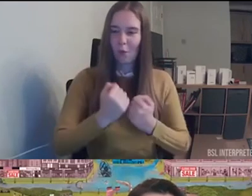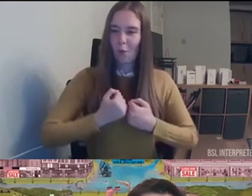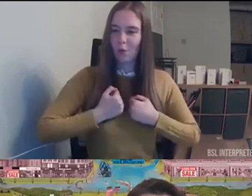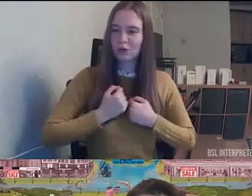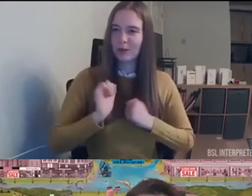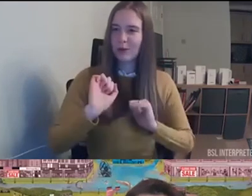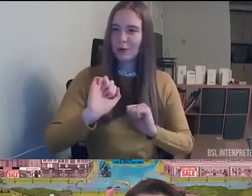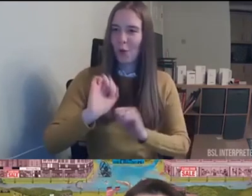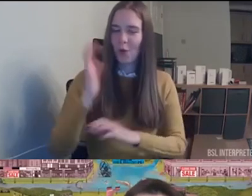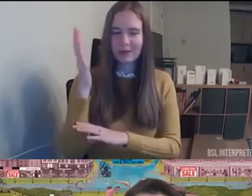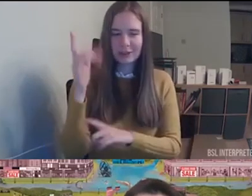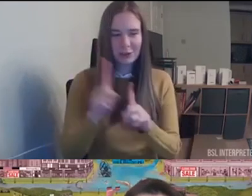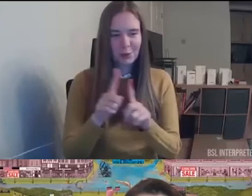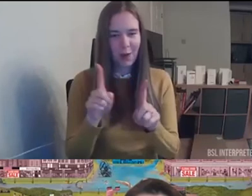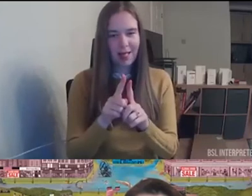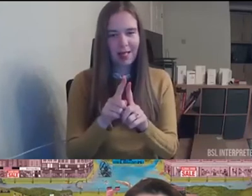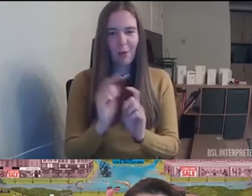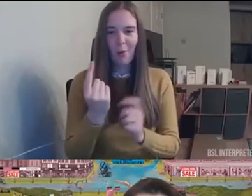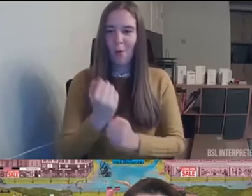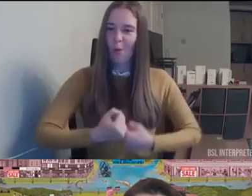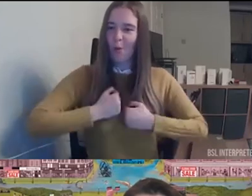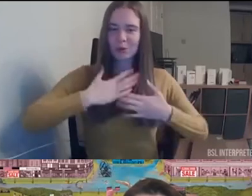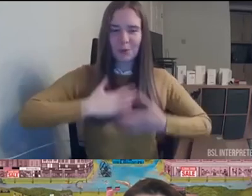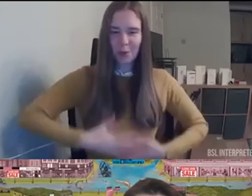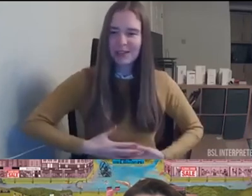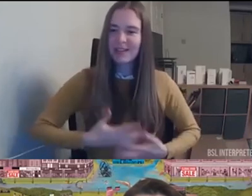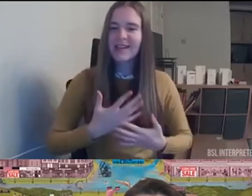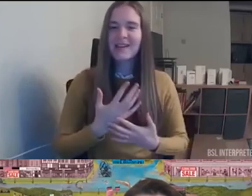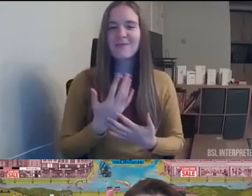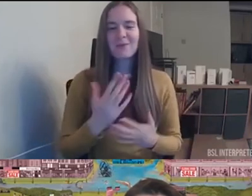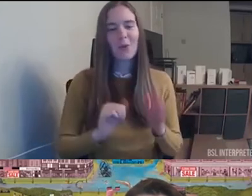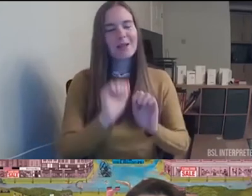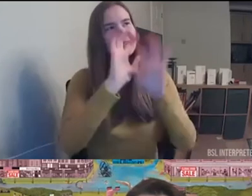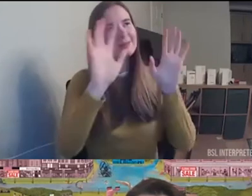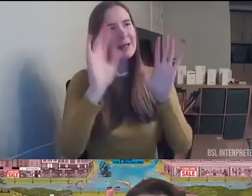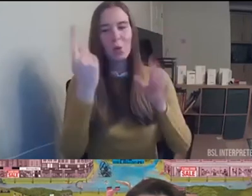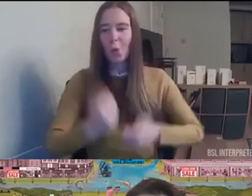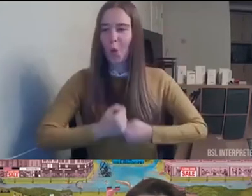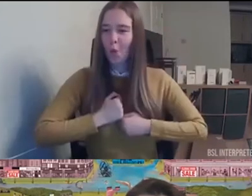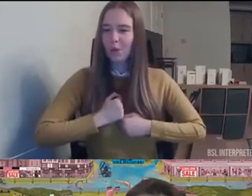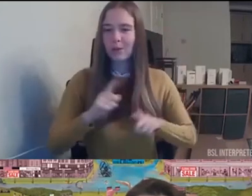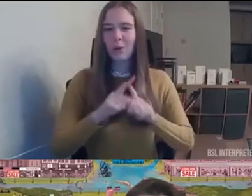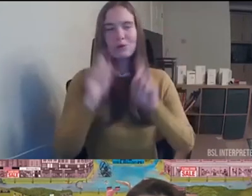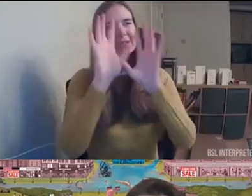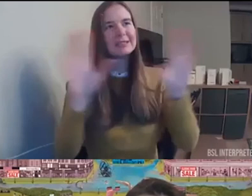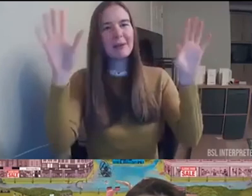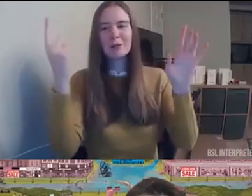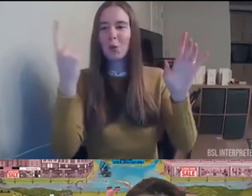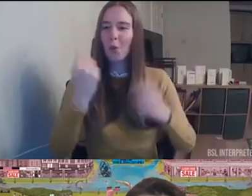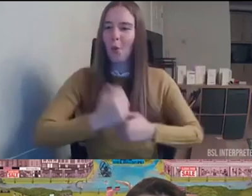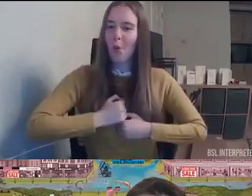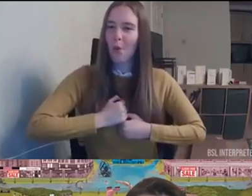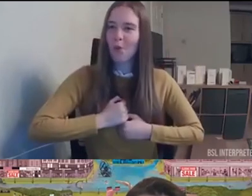piece as well, sort of who owns the body. And what's it's gone into space, but also who owns the space and then the ownership of the, the